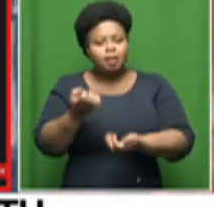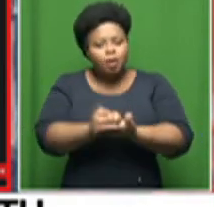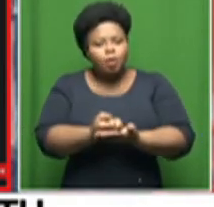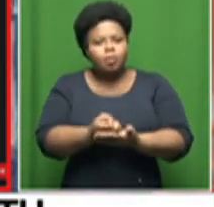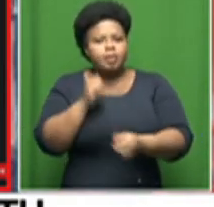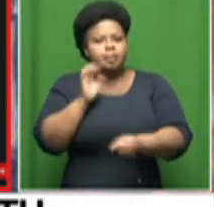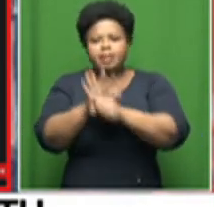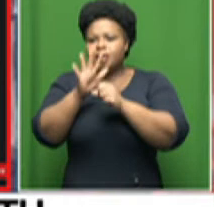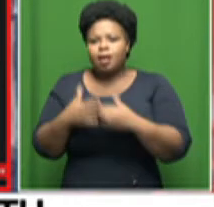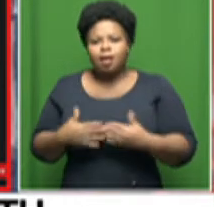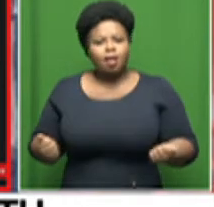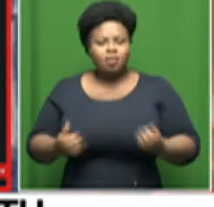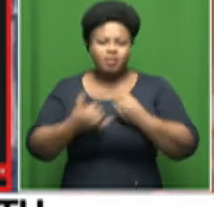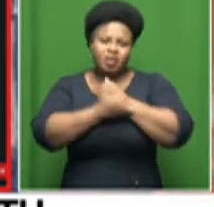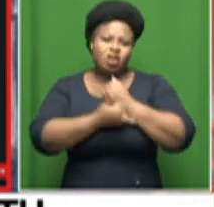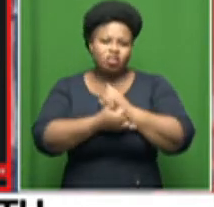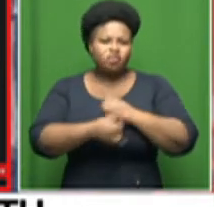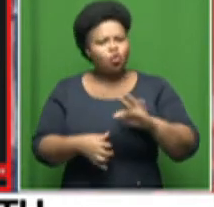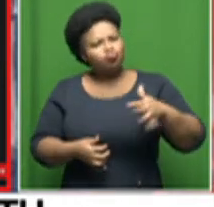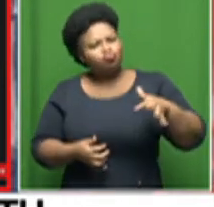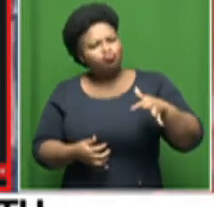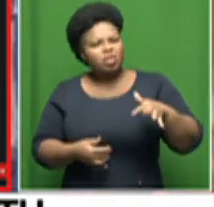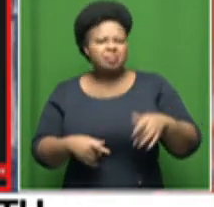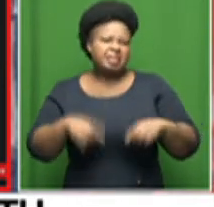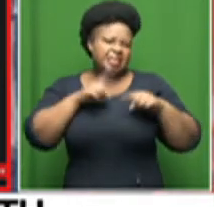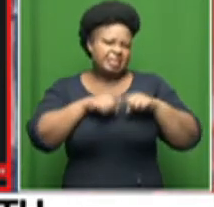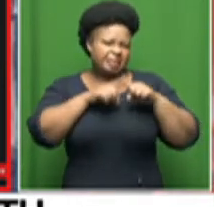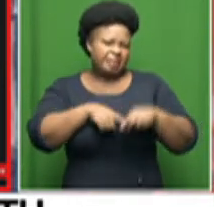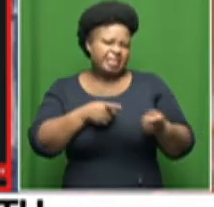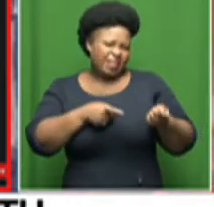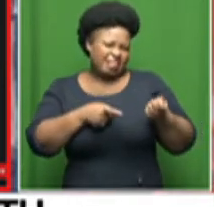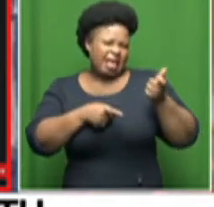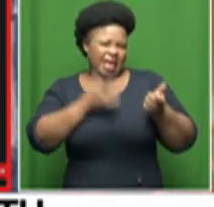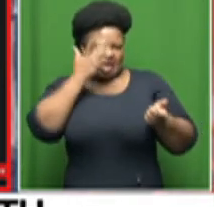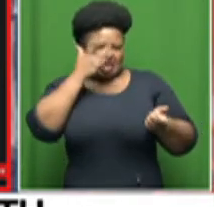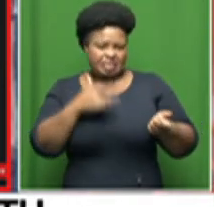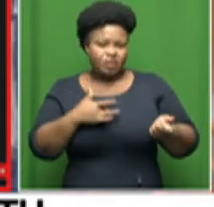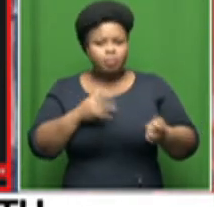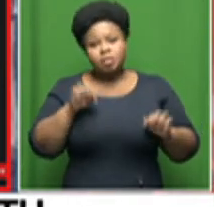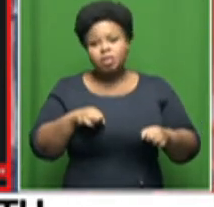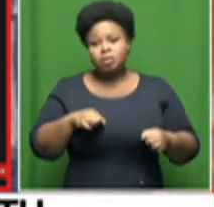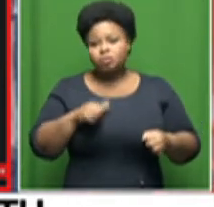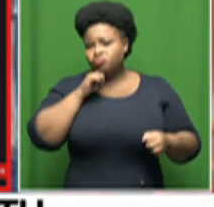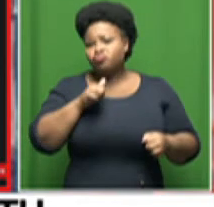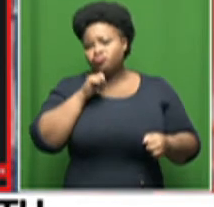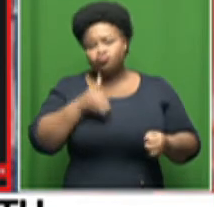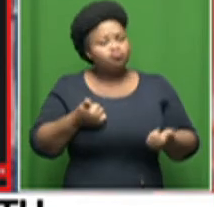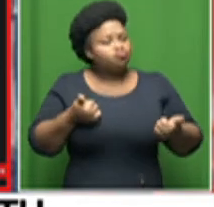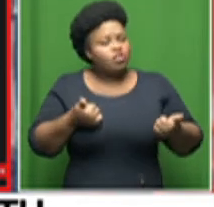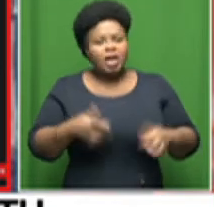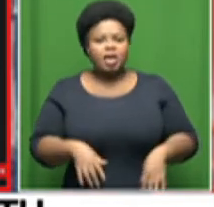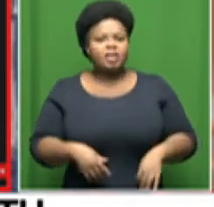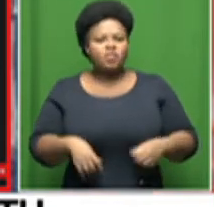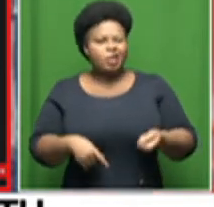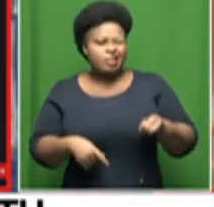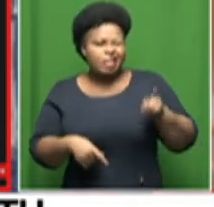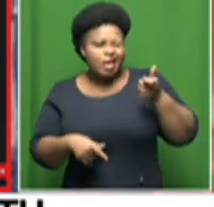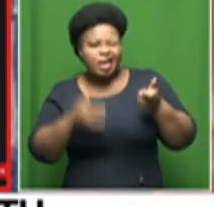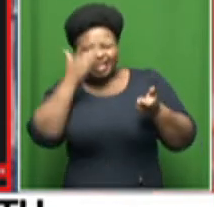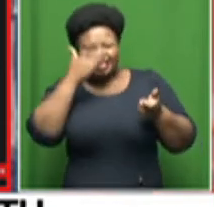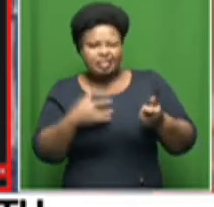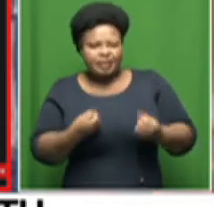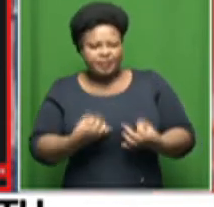country. Mild disease, well, it depends how mild. We do tolerate very mild infection. We do tolerate